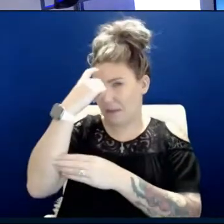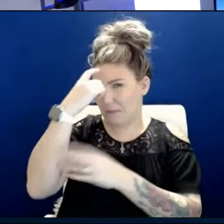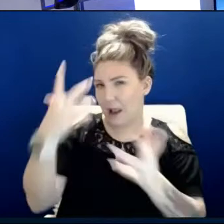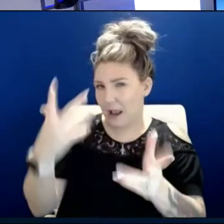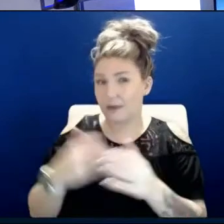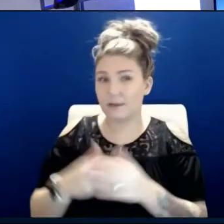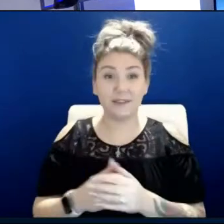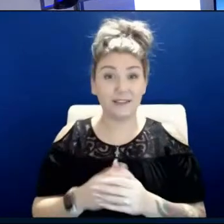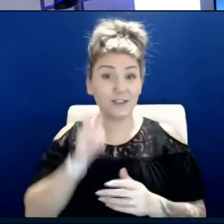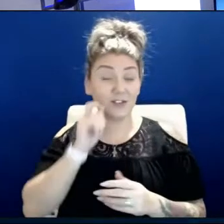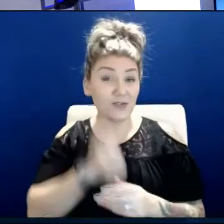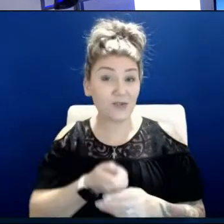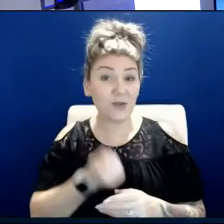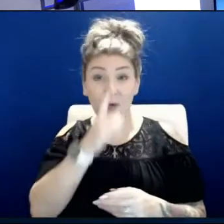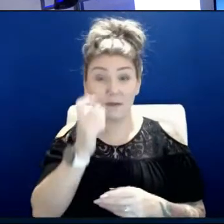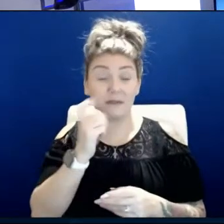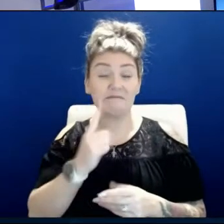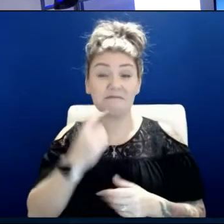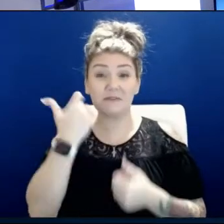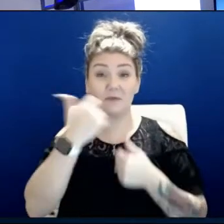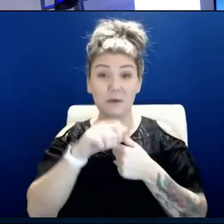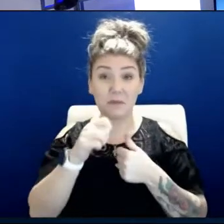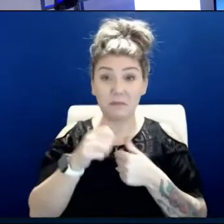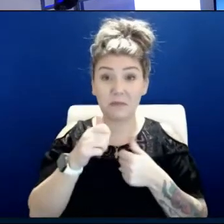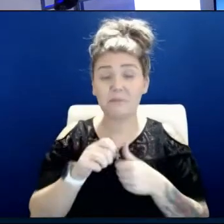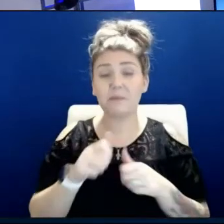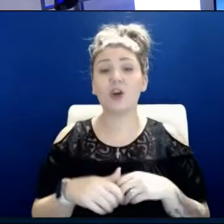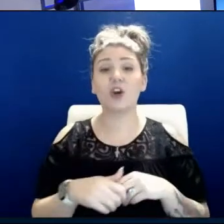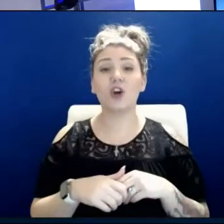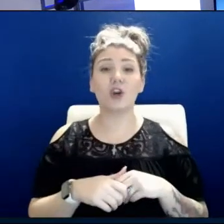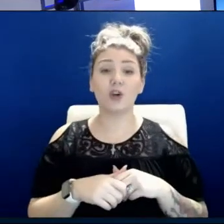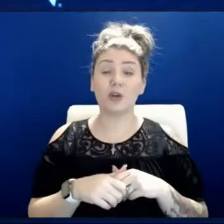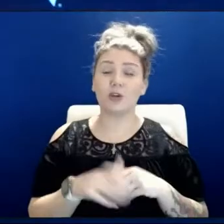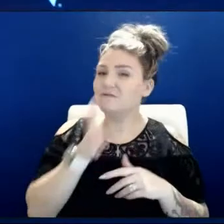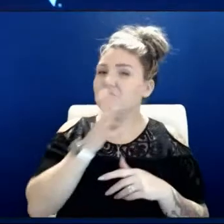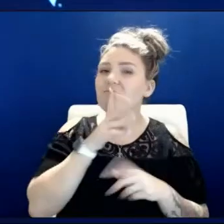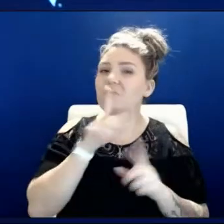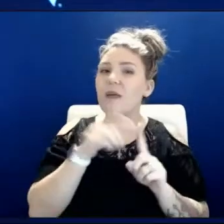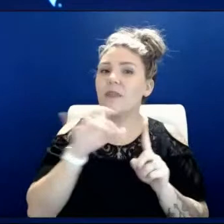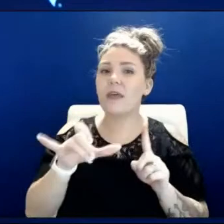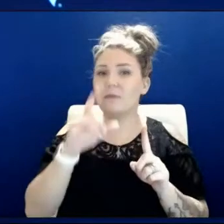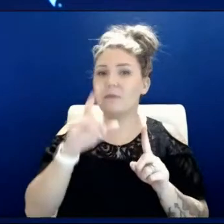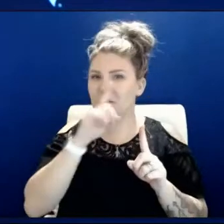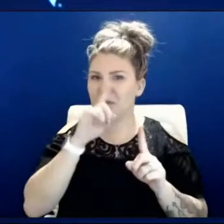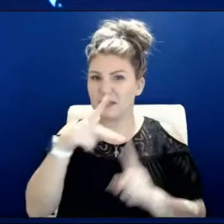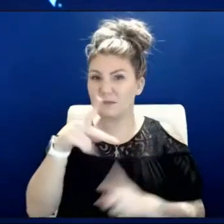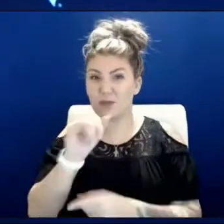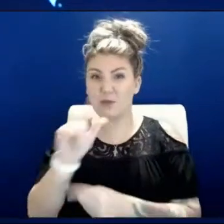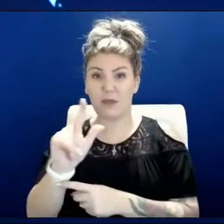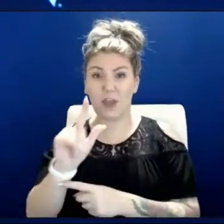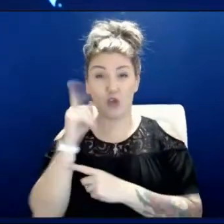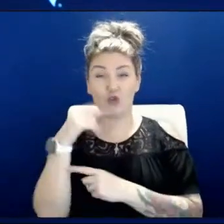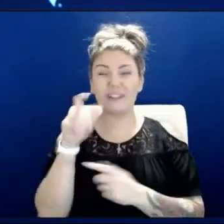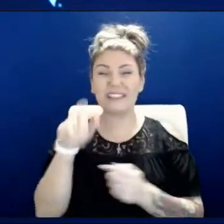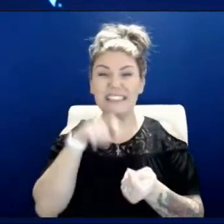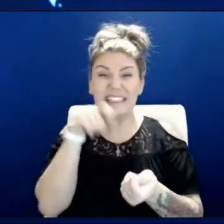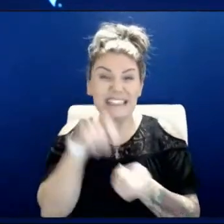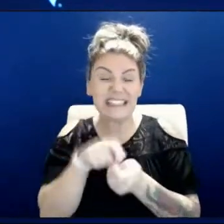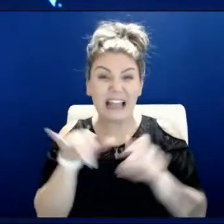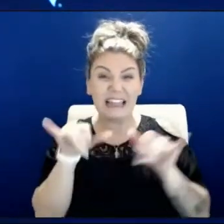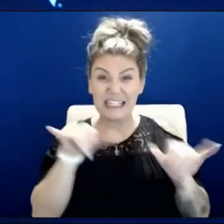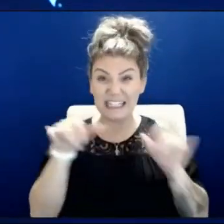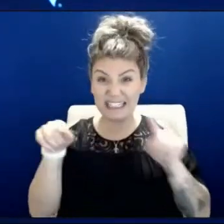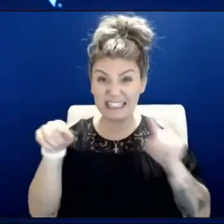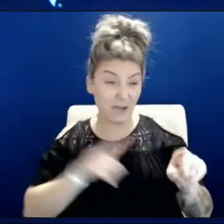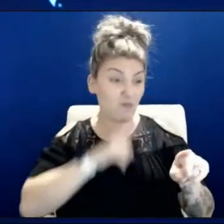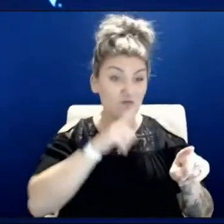as I remember, you guys can talk about this, but the placebo pill looks just like the real pill. And so if you're the investigator, you can't tell